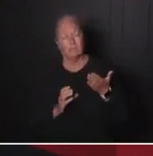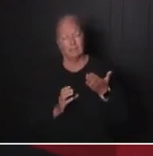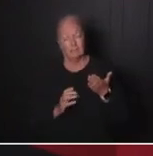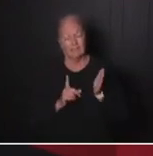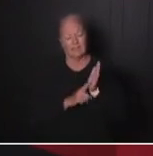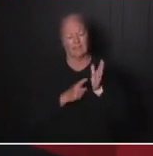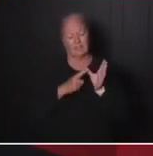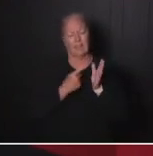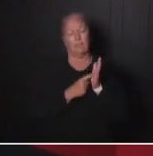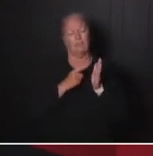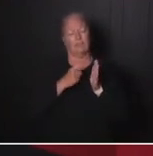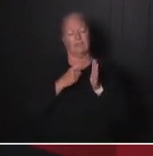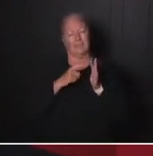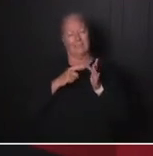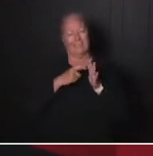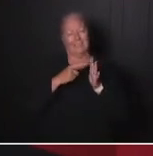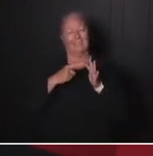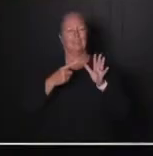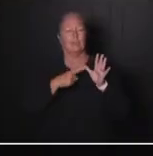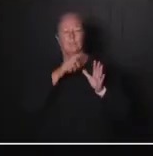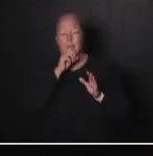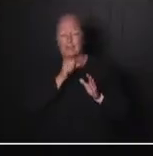Larrakia man, Gary Lang.